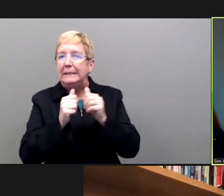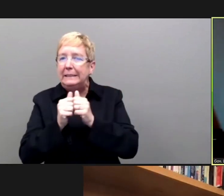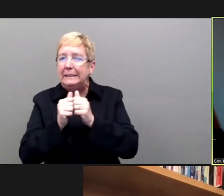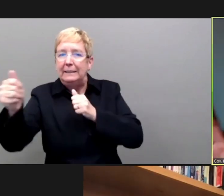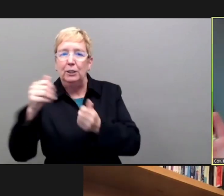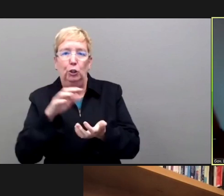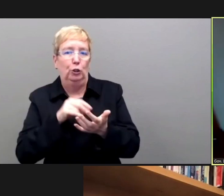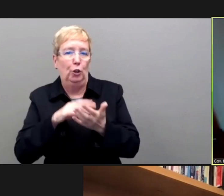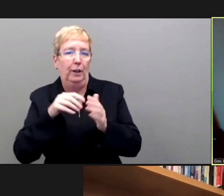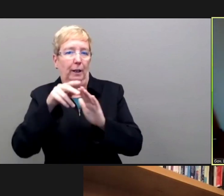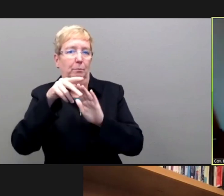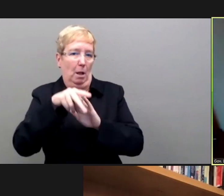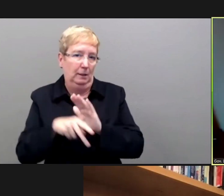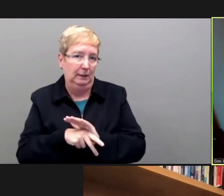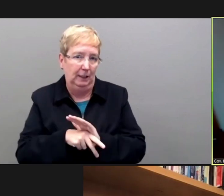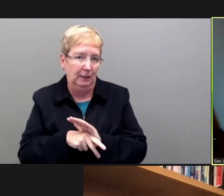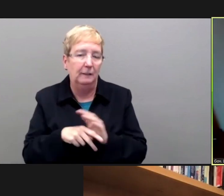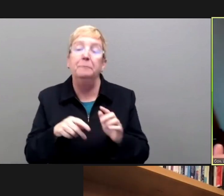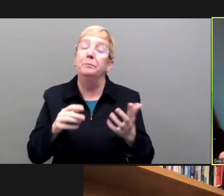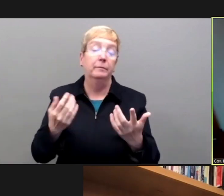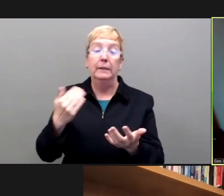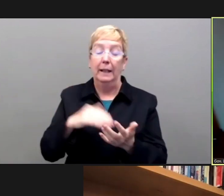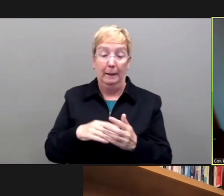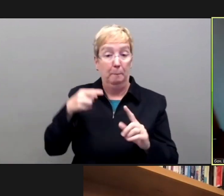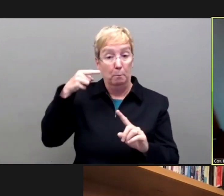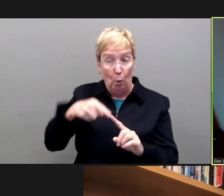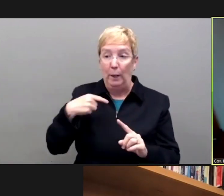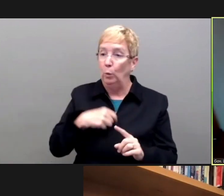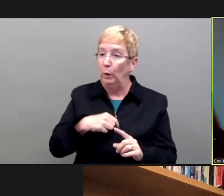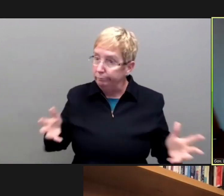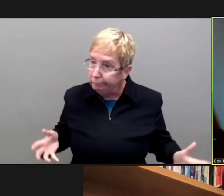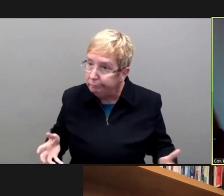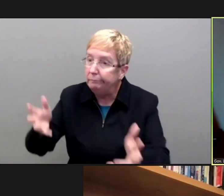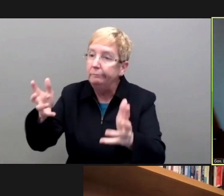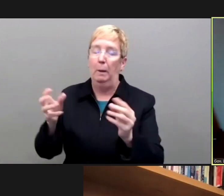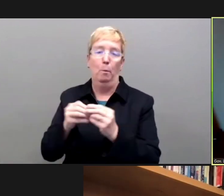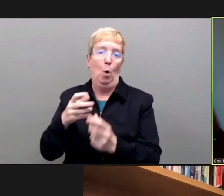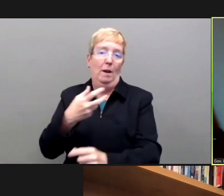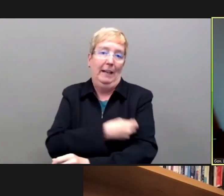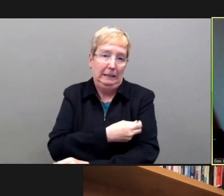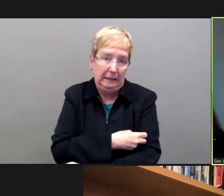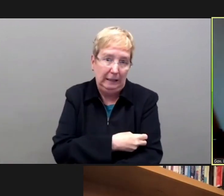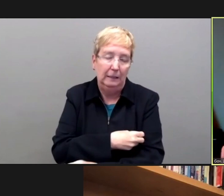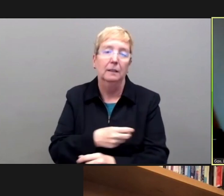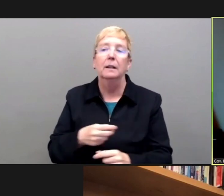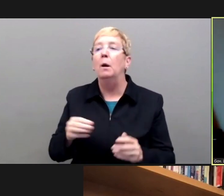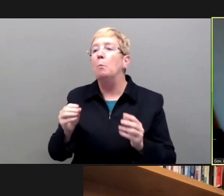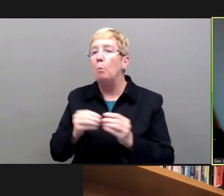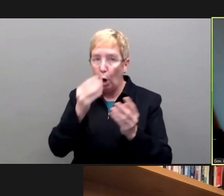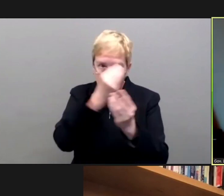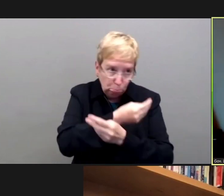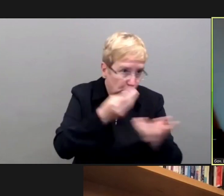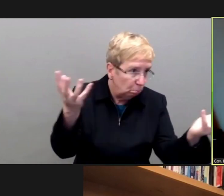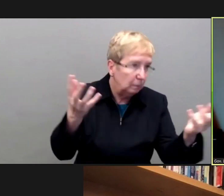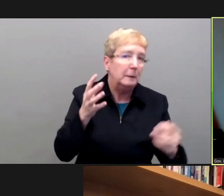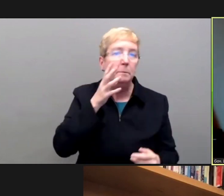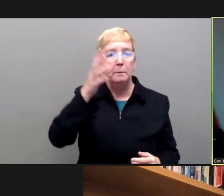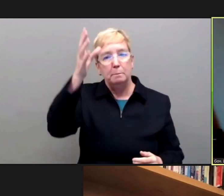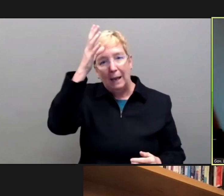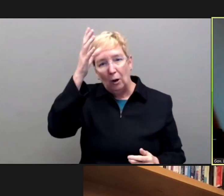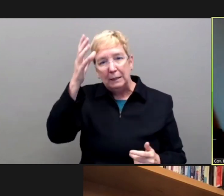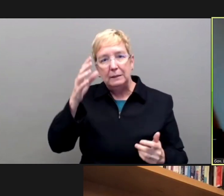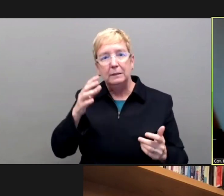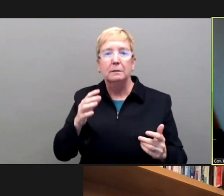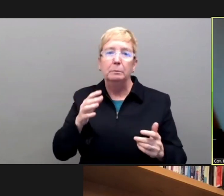schools to get more people vaccinated, to provide more information with us to parents so they get their kiddos vaccinated who are